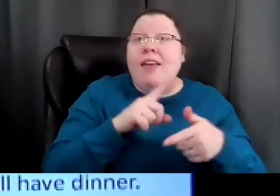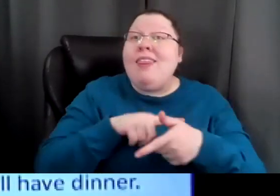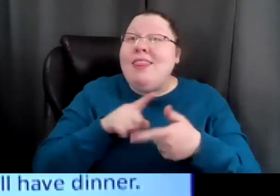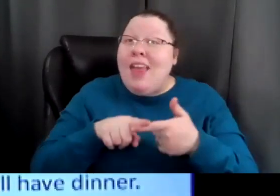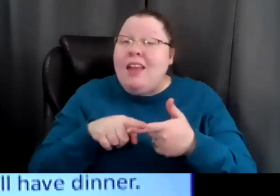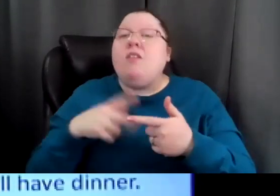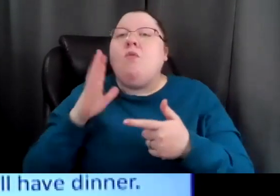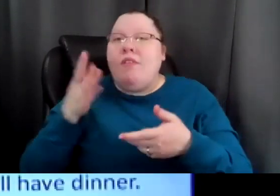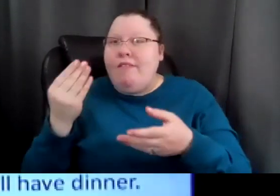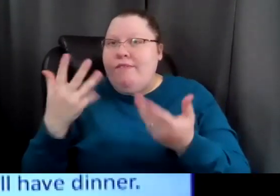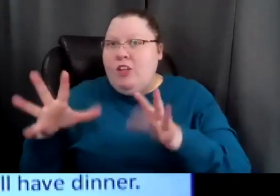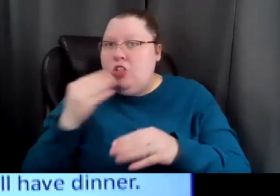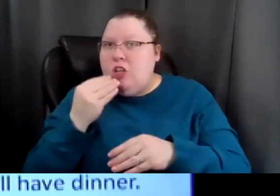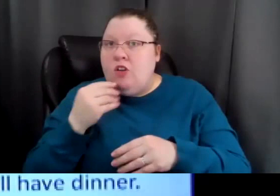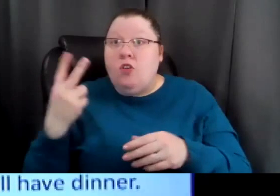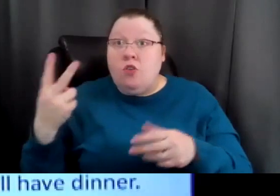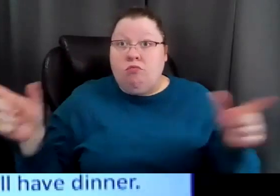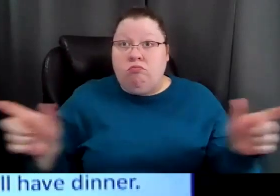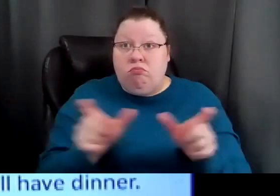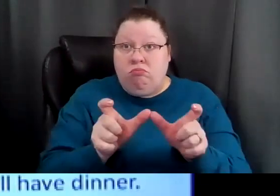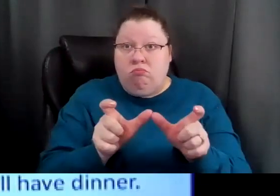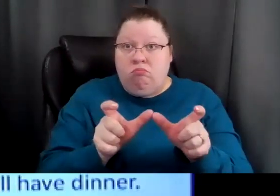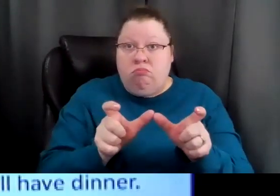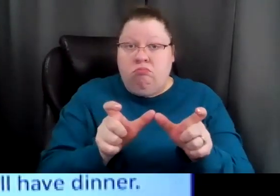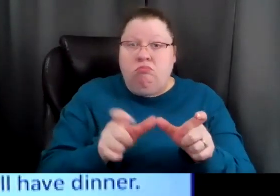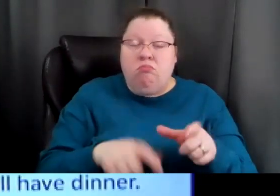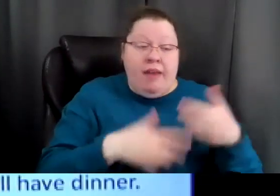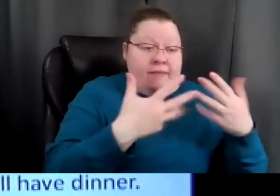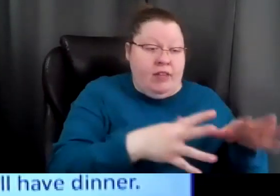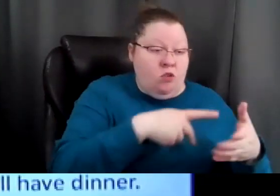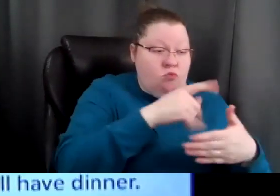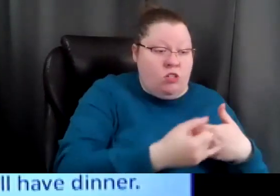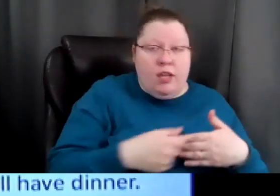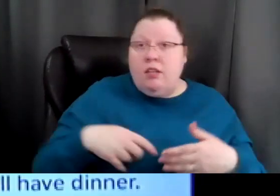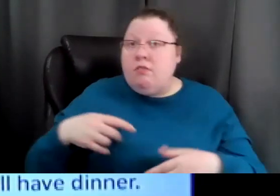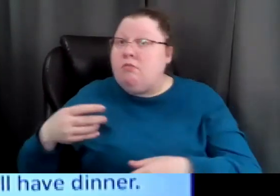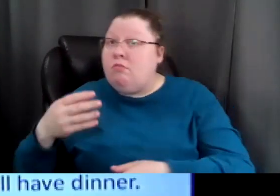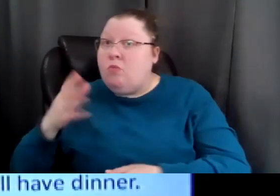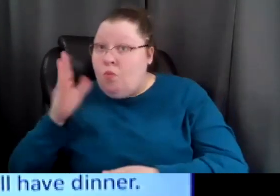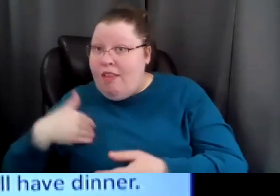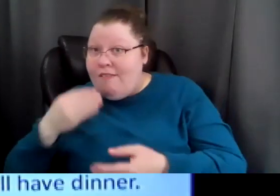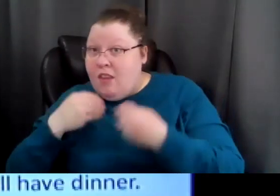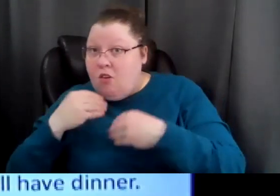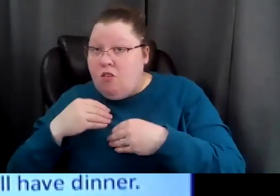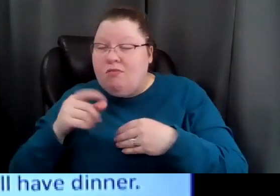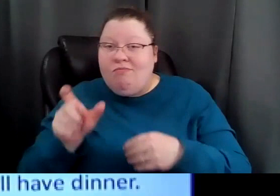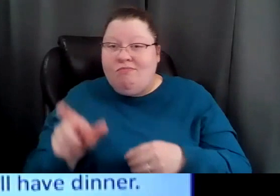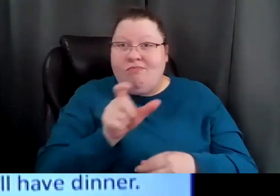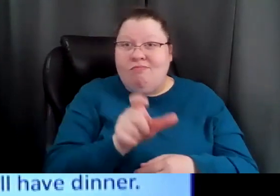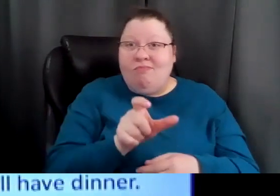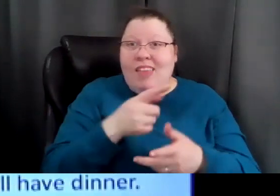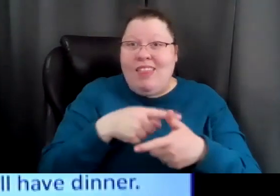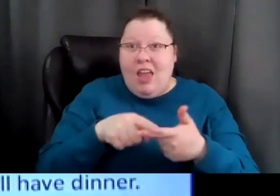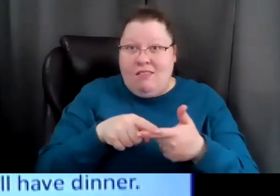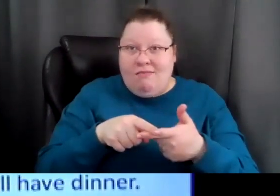so common. Two sentences, finish your project, and we will have dinner, stuck together with then. Finish